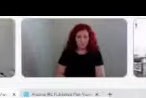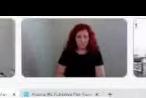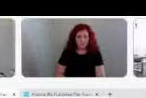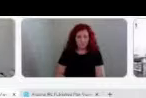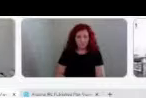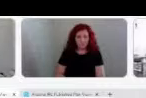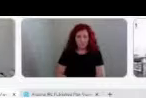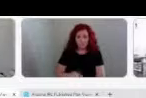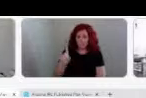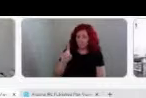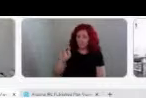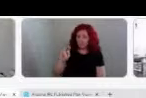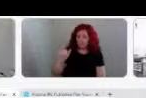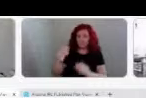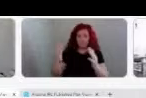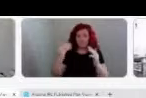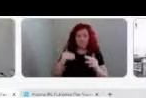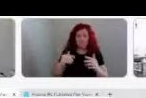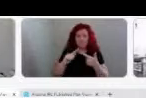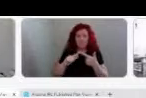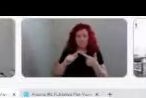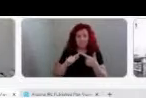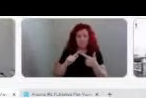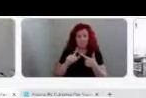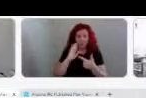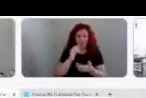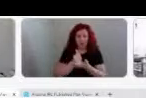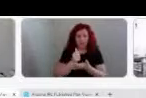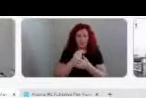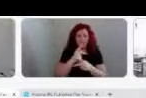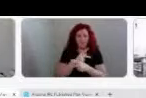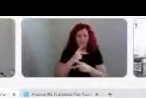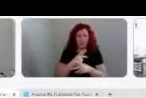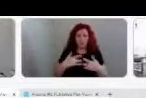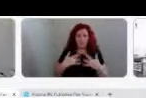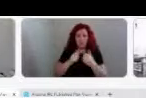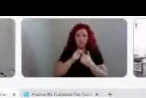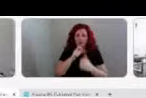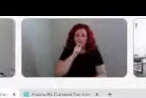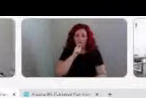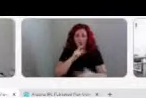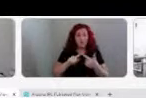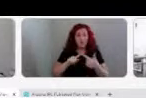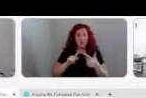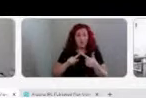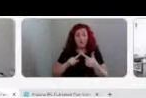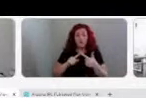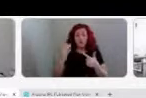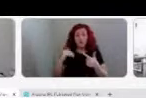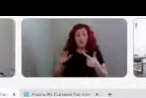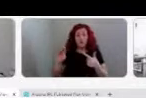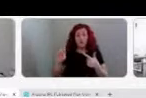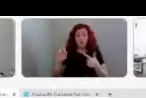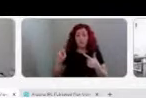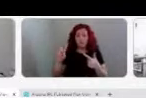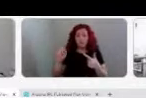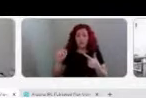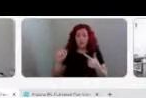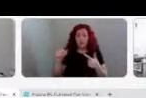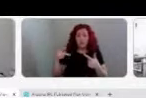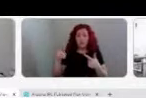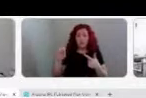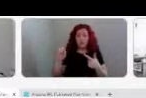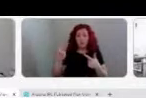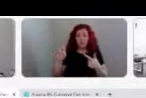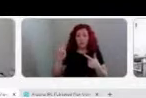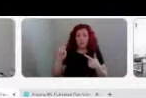diane we're gonna move to the next speakers and then we'll help you uh try to figure out what's going on with your microphone the next speaker is brenda wexler brenda can you hear